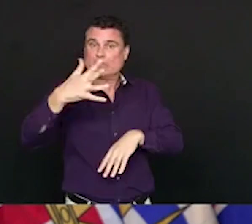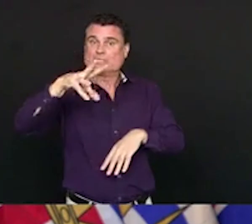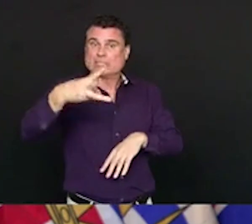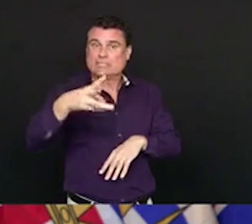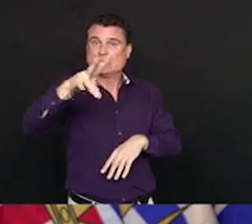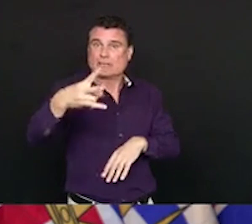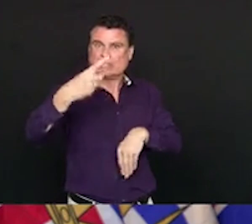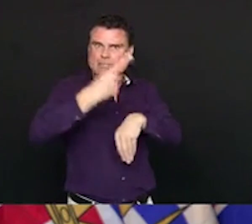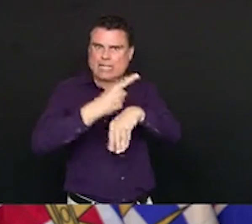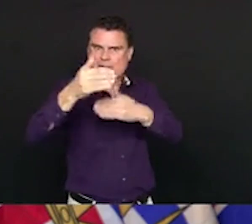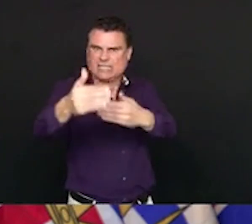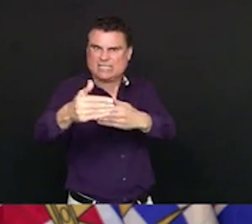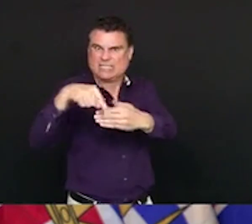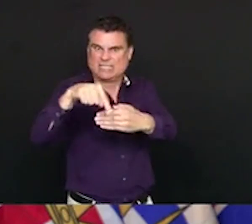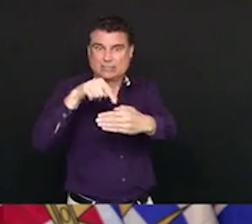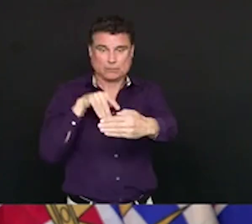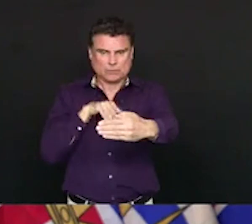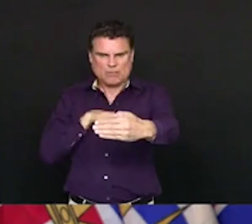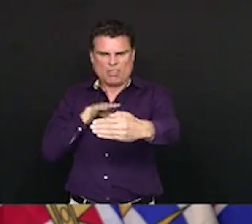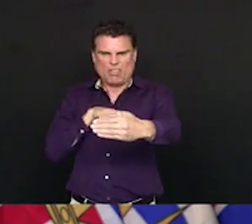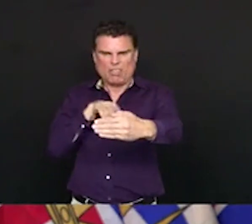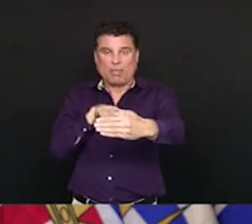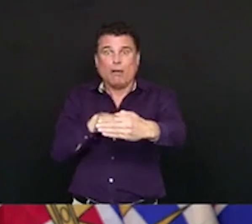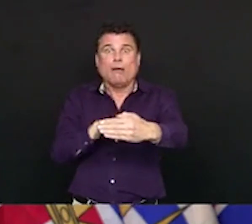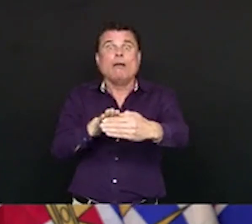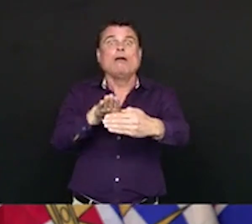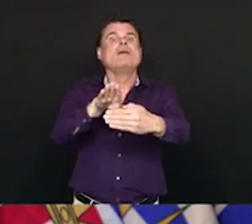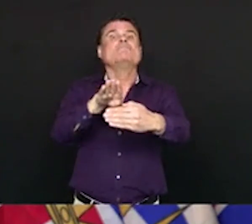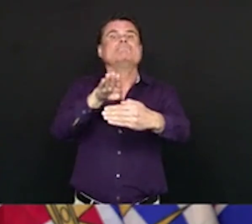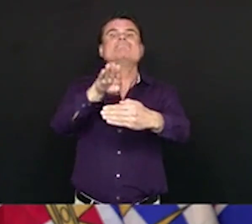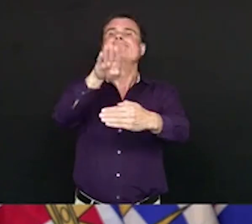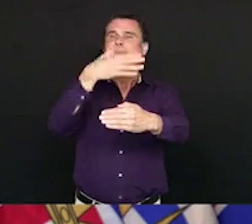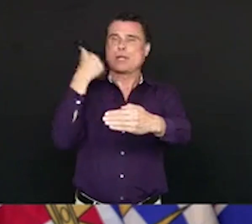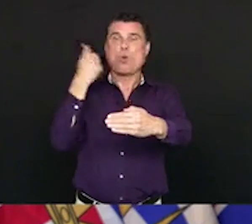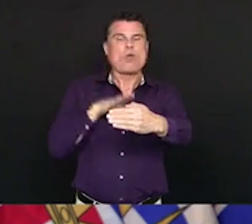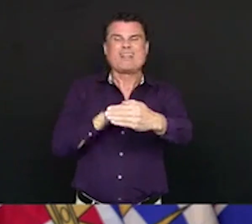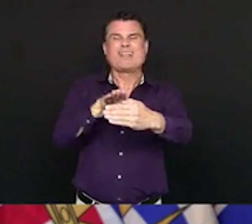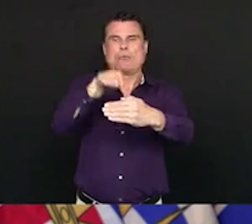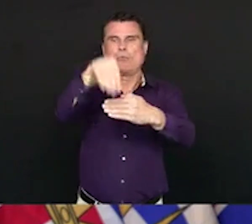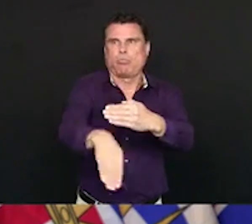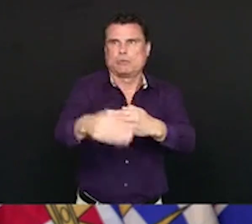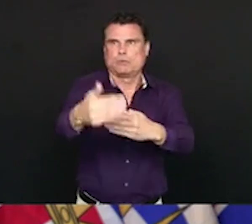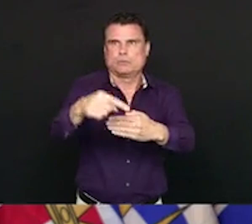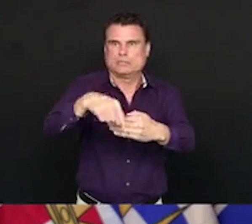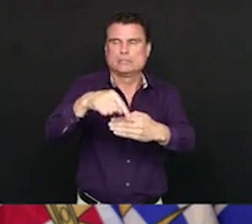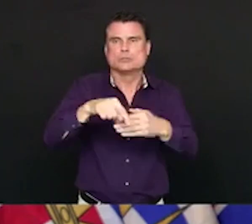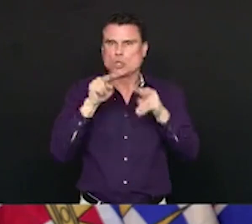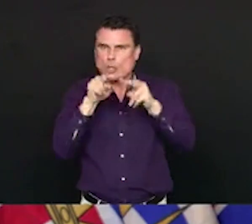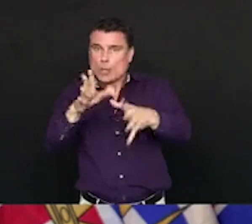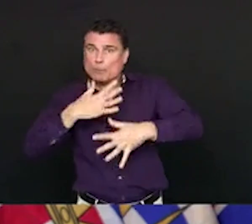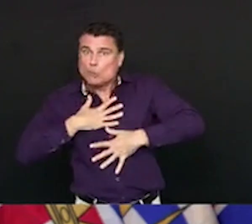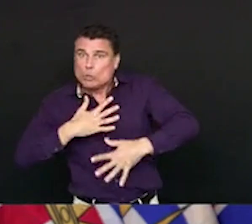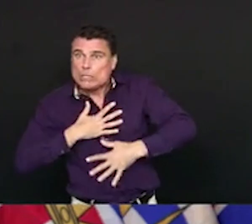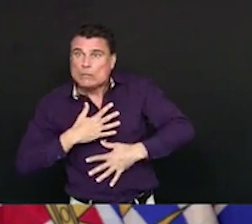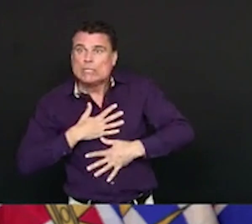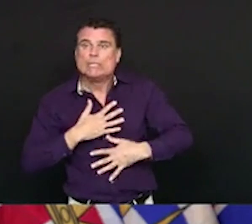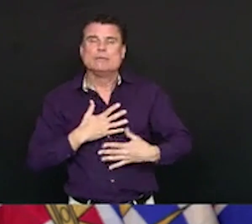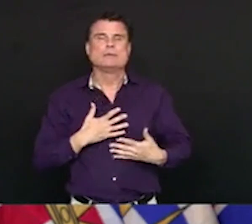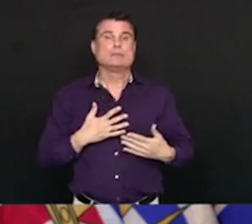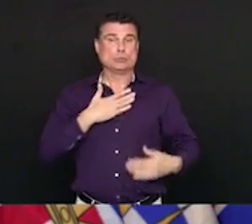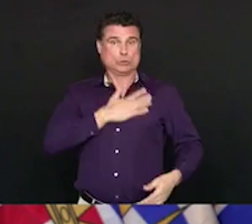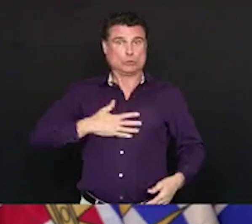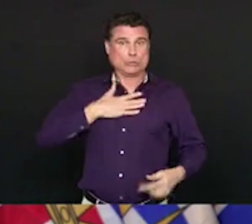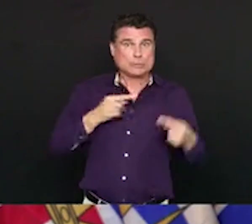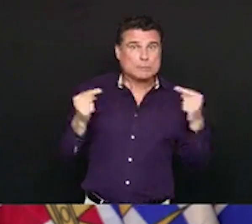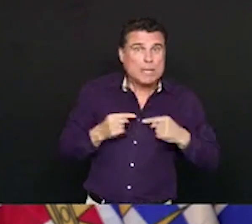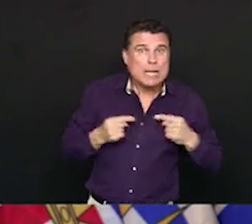having any experience of shortness of breath or chest pain or other things that might come with having an infection that affects both the lungs